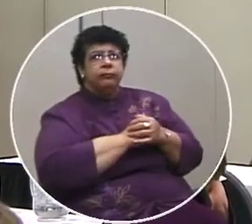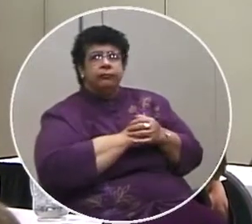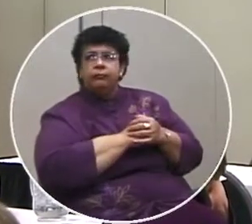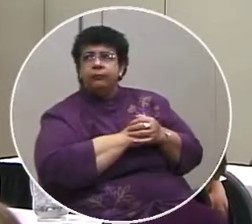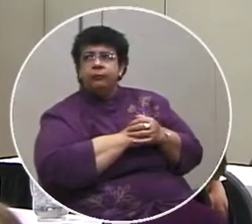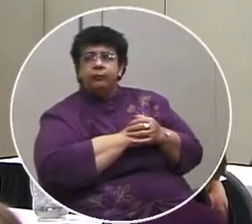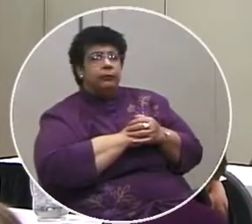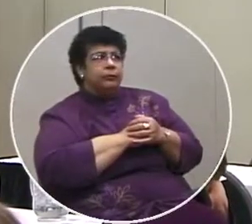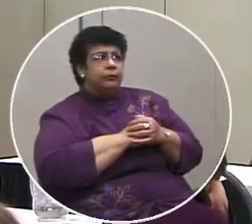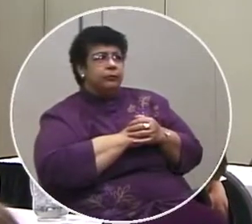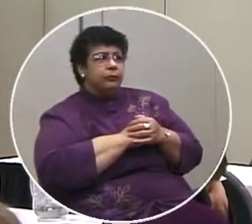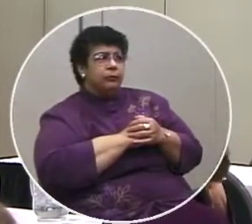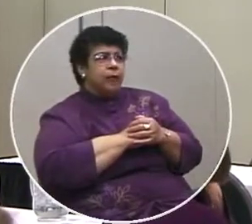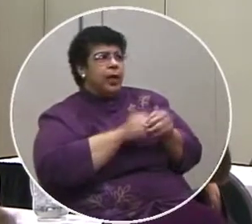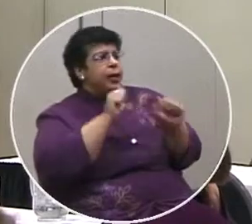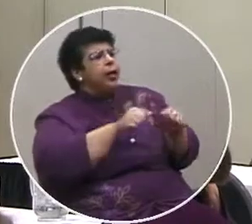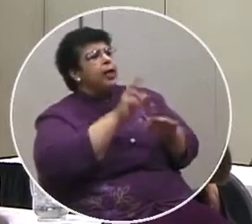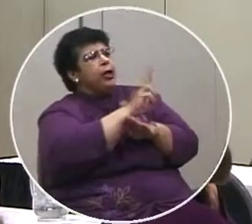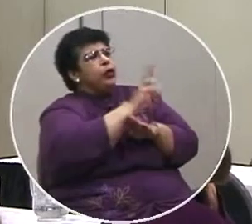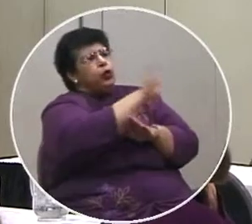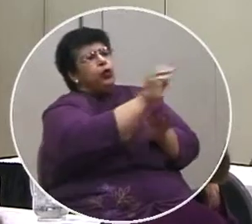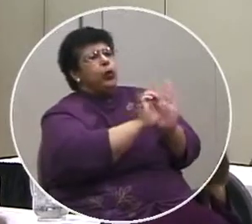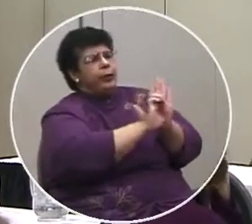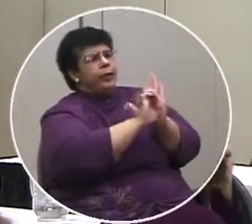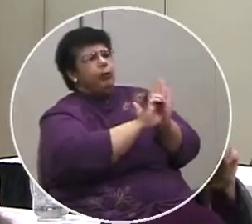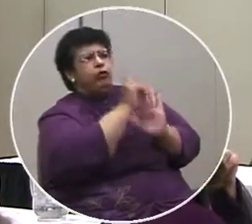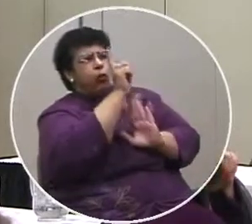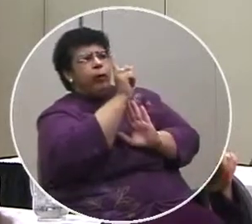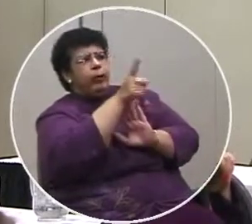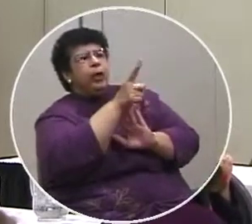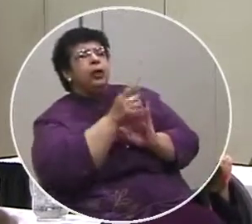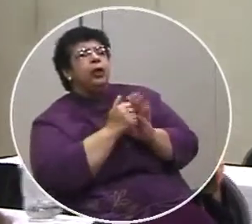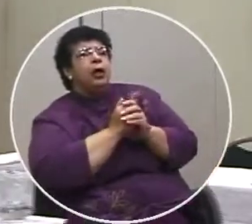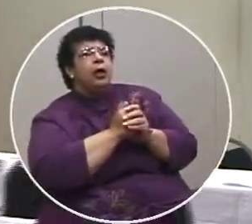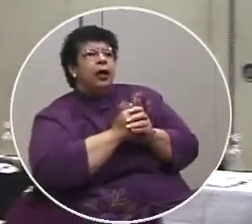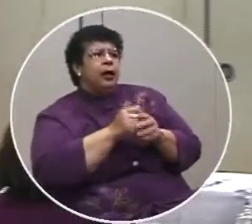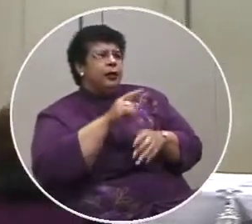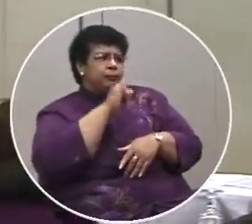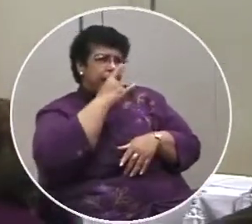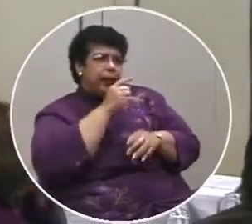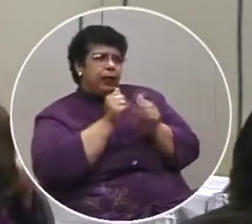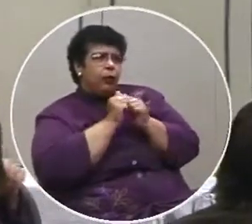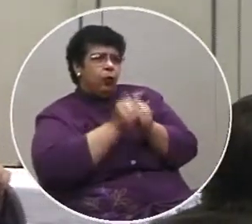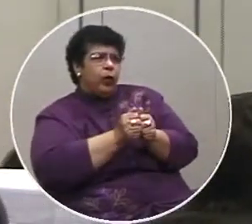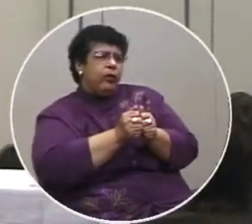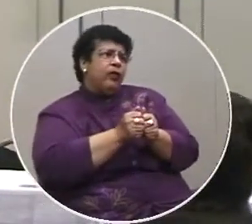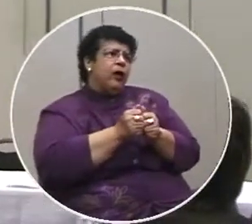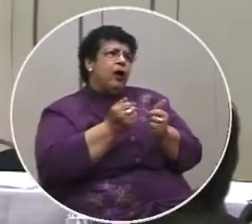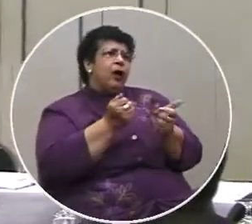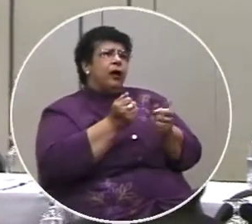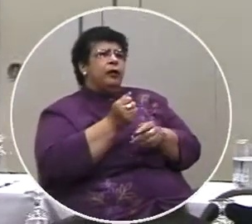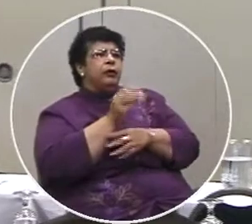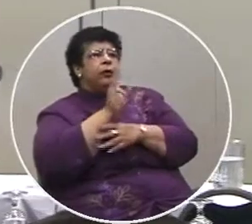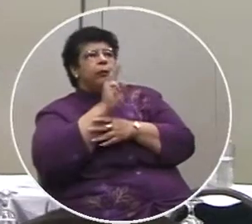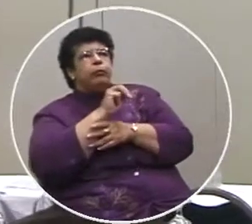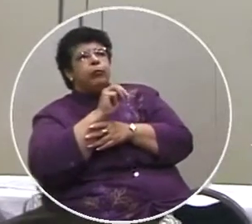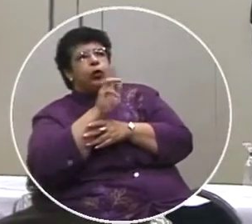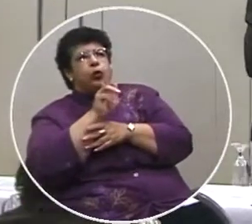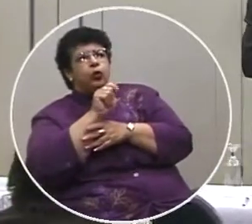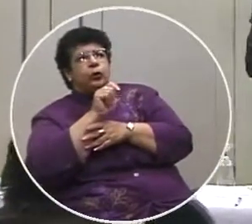If I can use your example for just a moment, we have a kiddo with elective mutism or selective mutism,